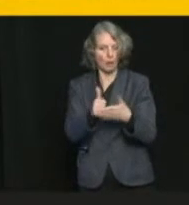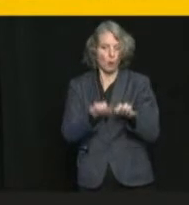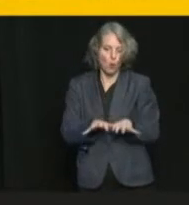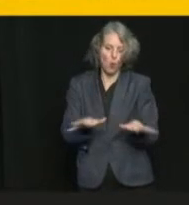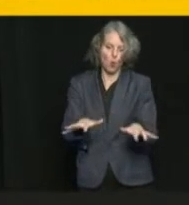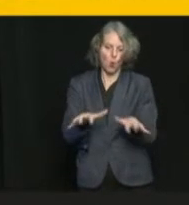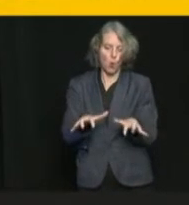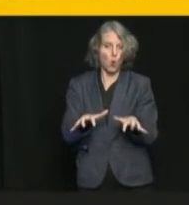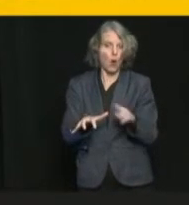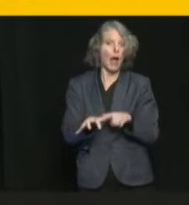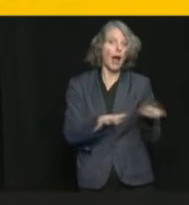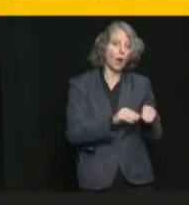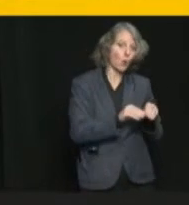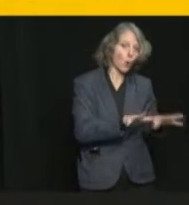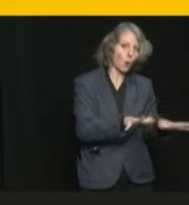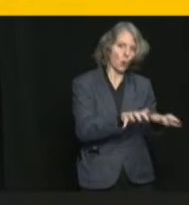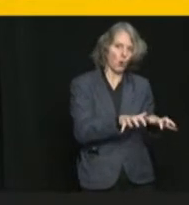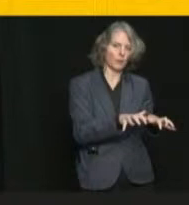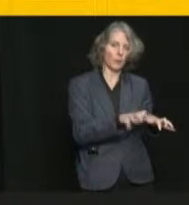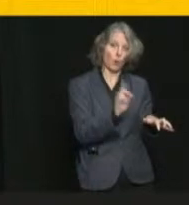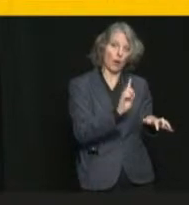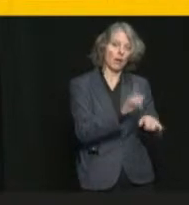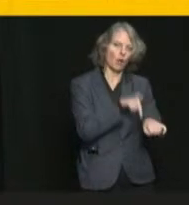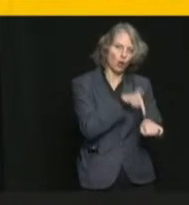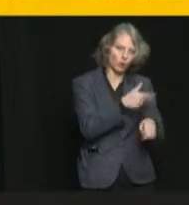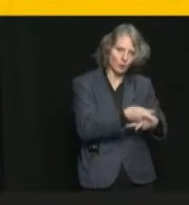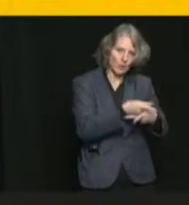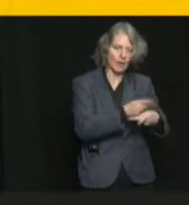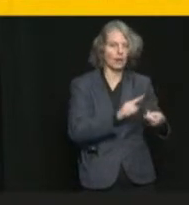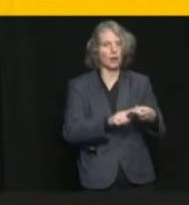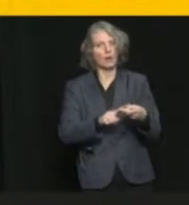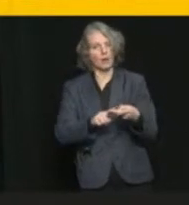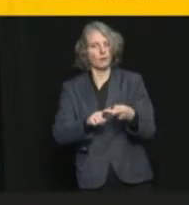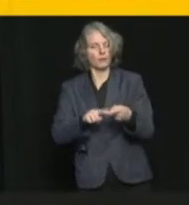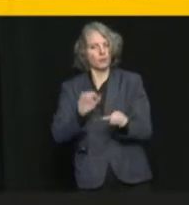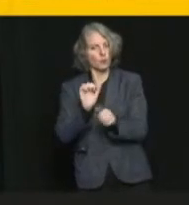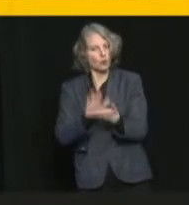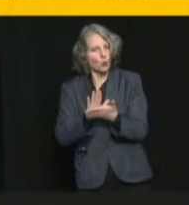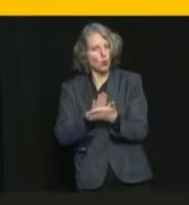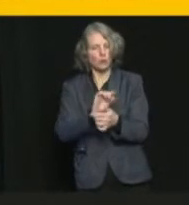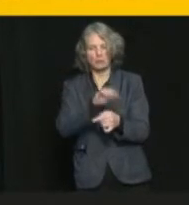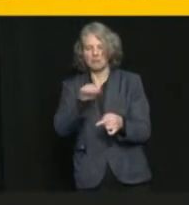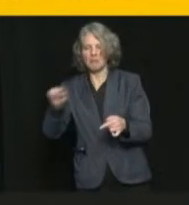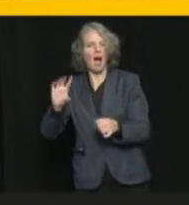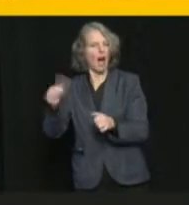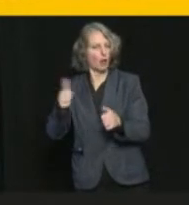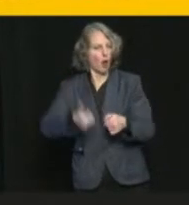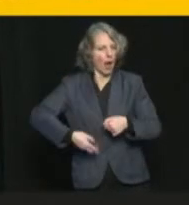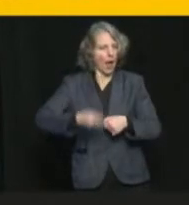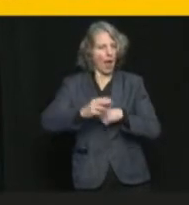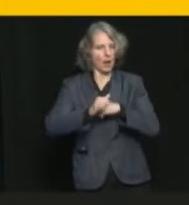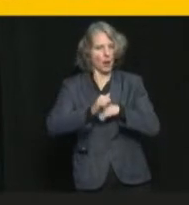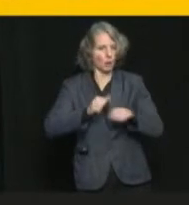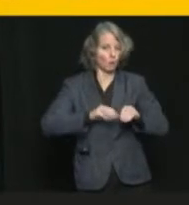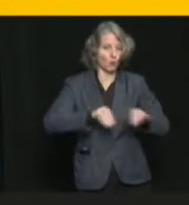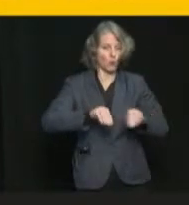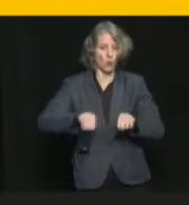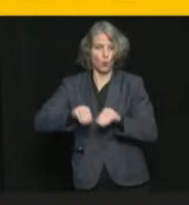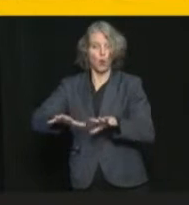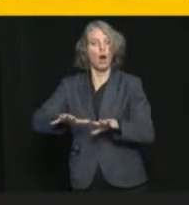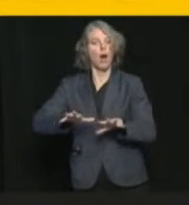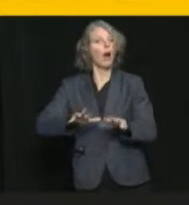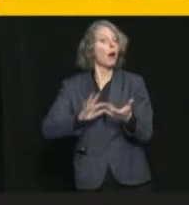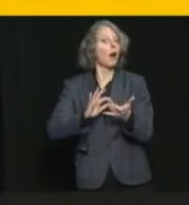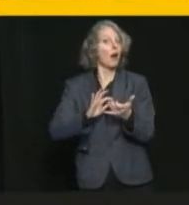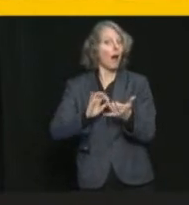care settings, schools, workplaces, and other high-risk locales. We all have to work together to use